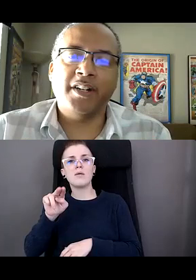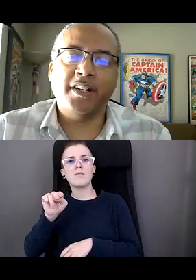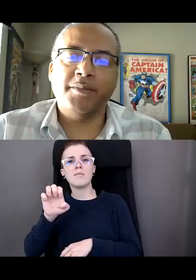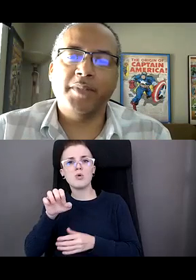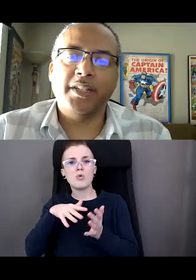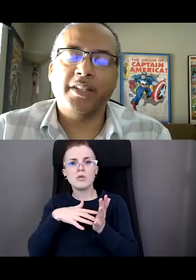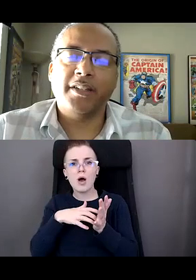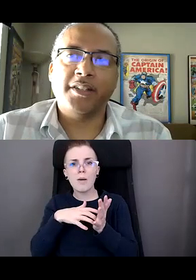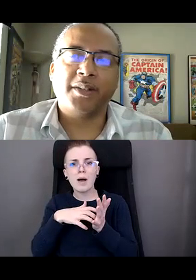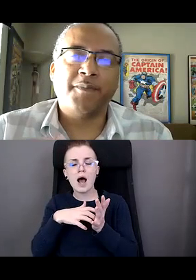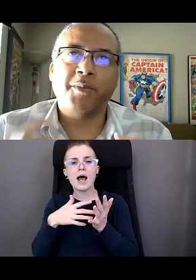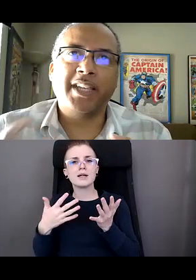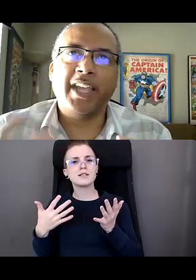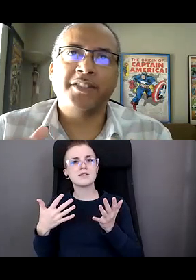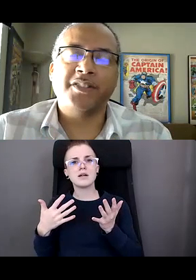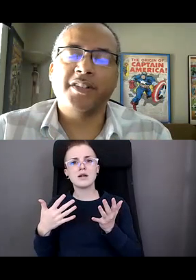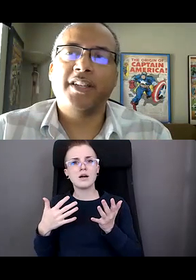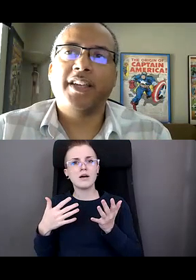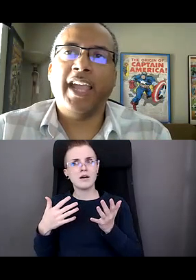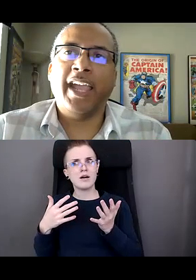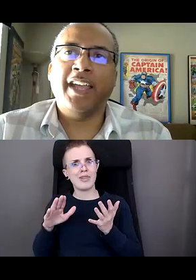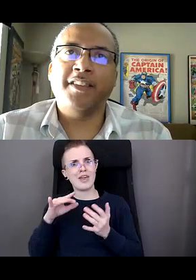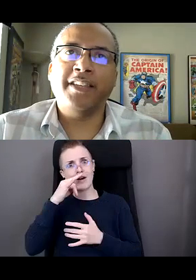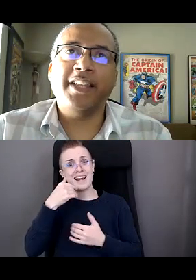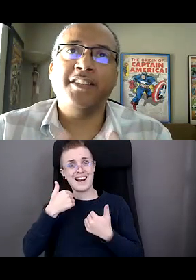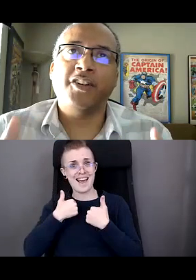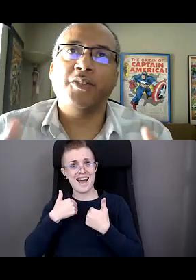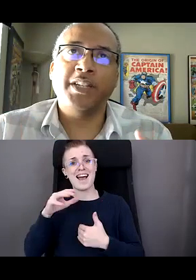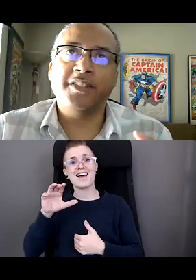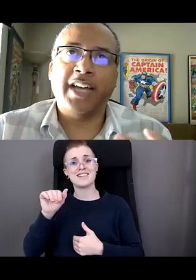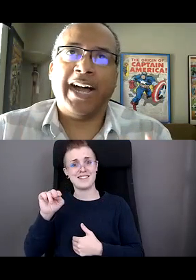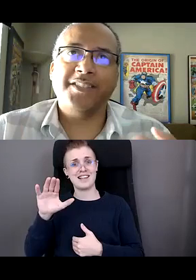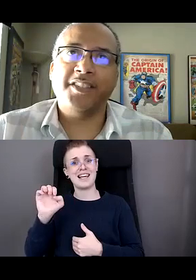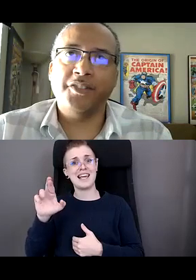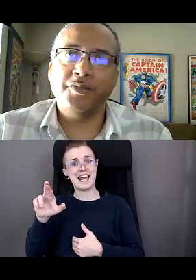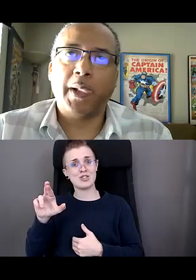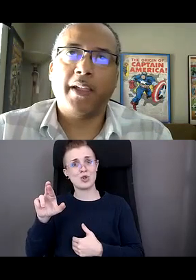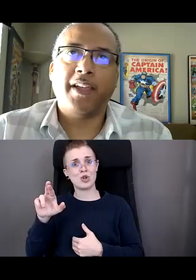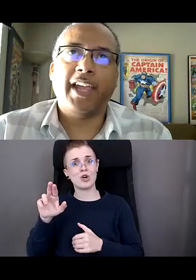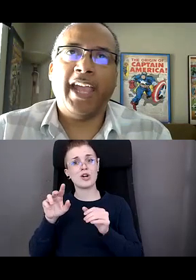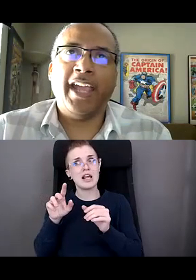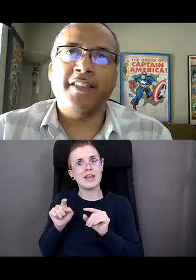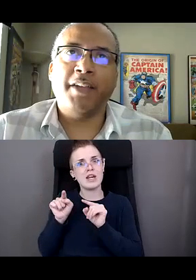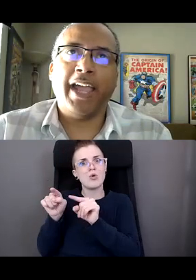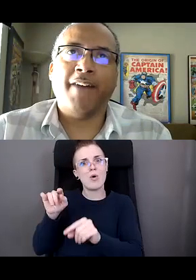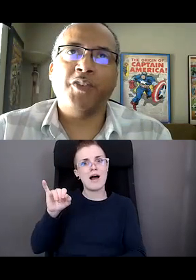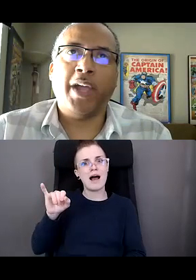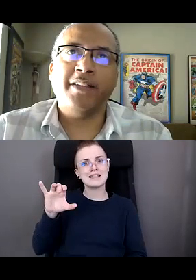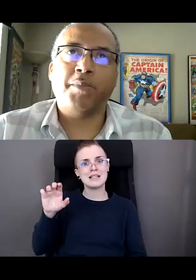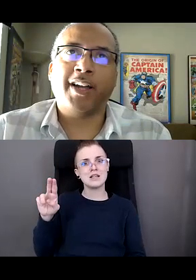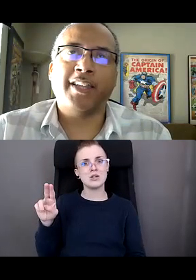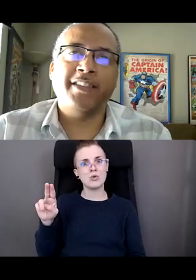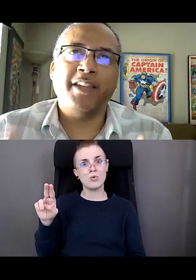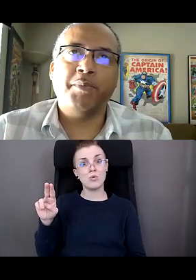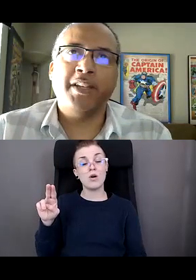having some form of cancer, and they needed to go into the ICU. And they were having to wait in